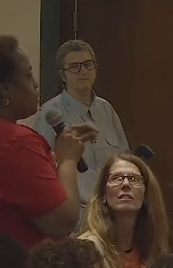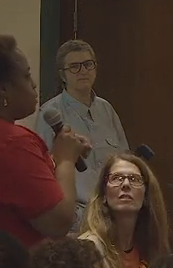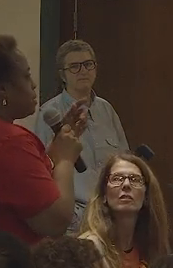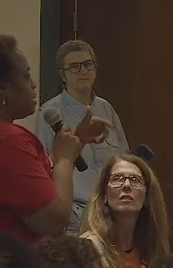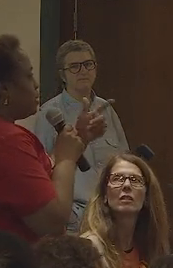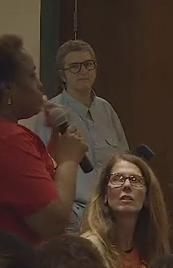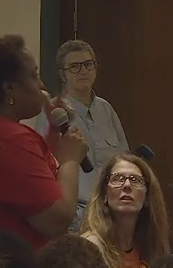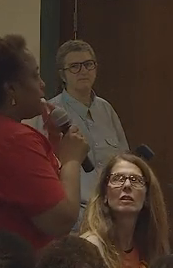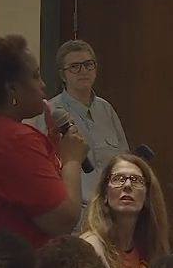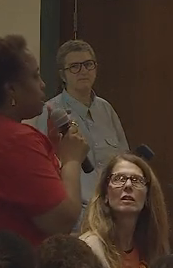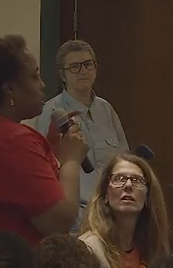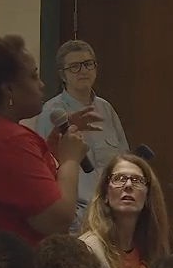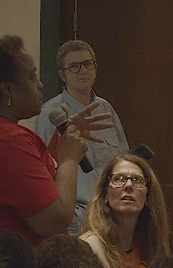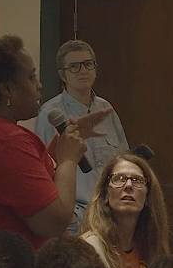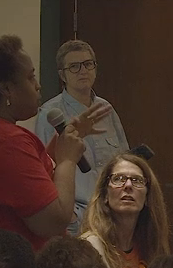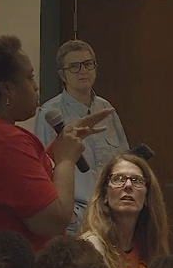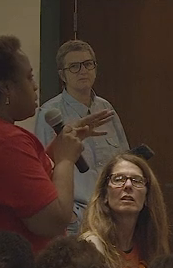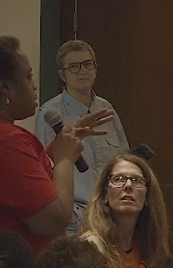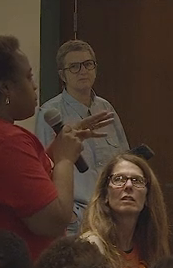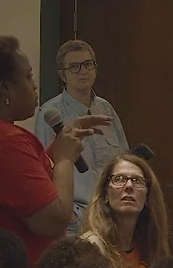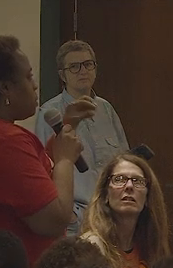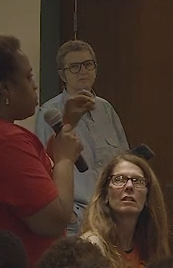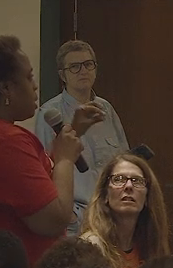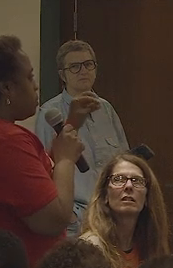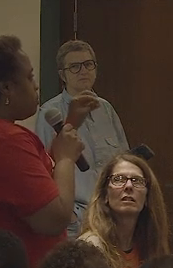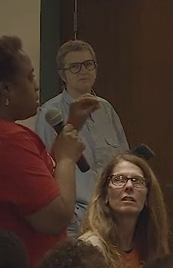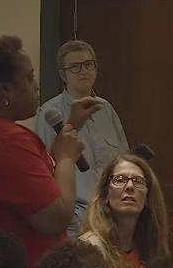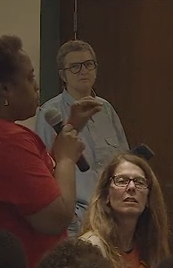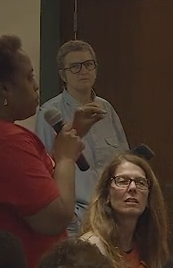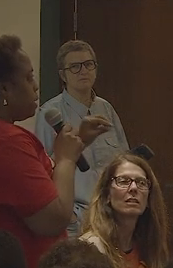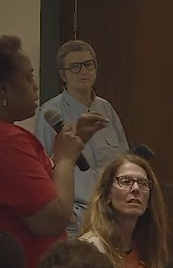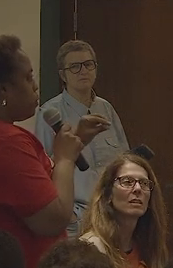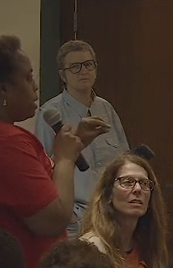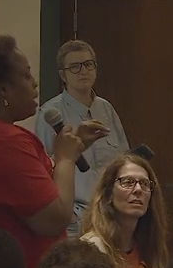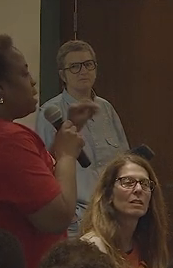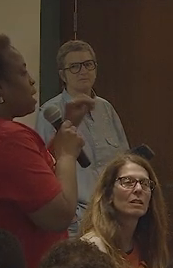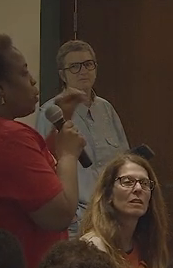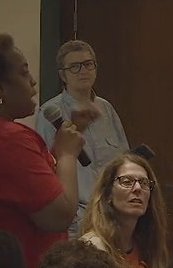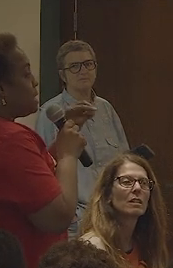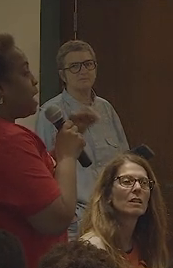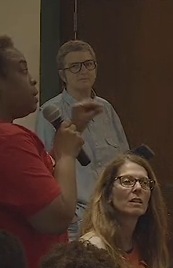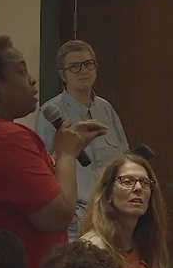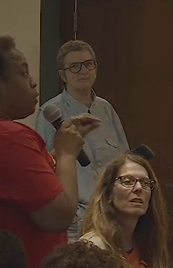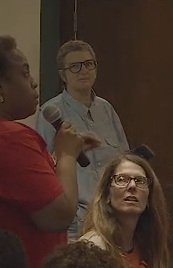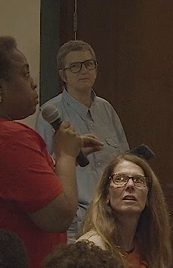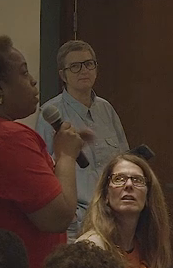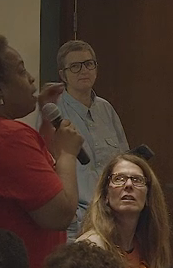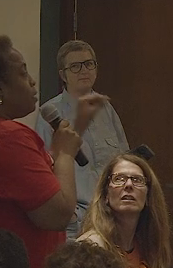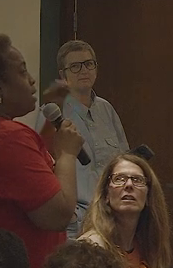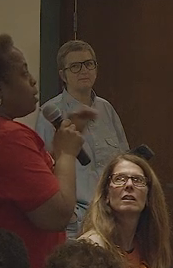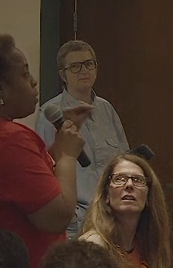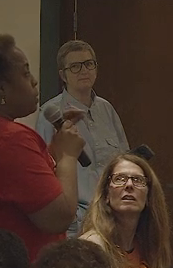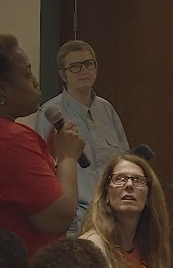judging, but I'm just telling you my mindset. And there's been time when I wanted to step away, but the problem of me stepping away from the NRA is that when I say I'm an NRA